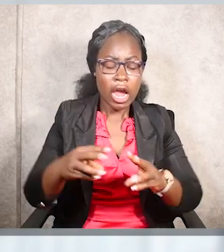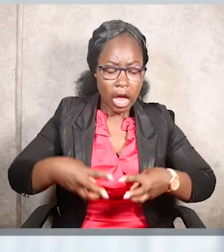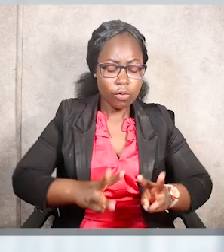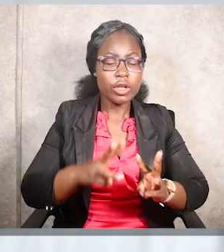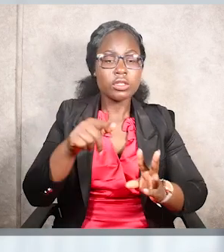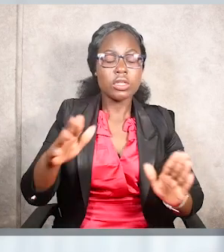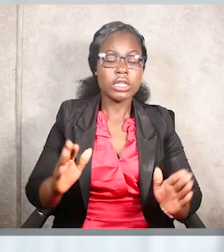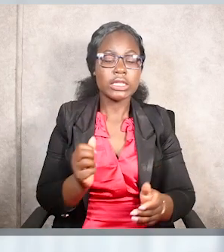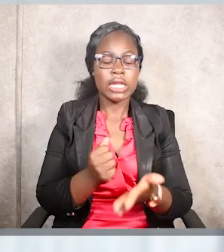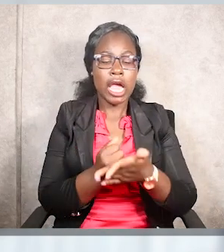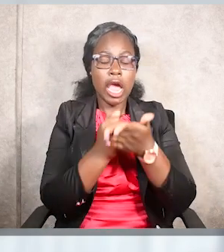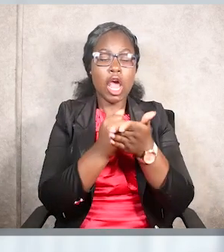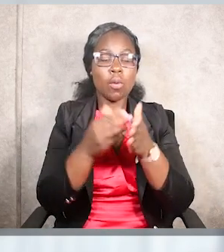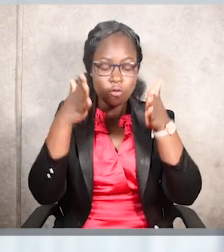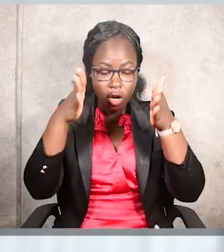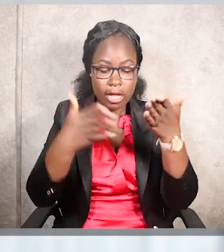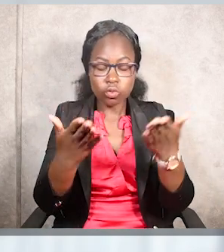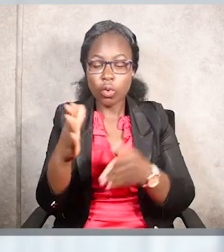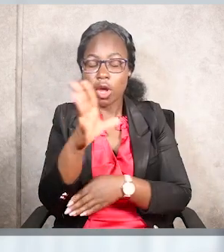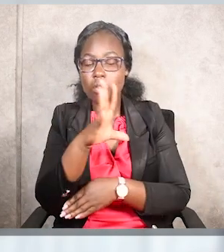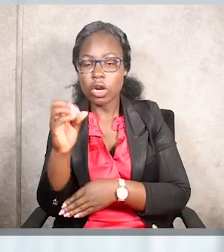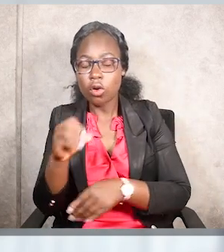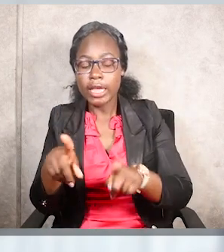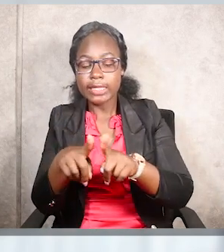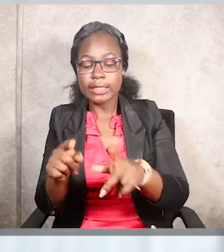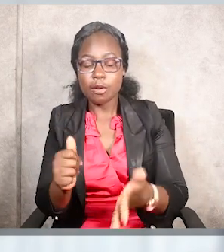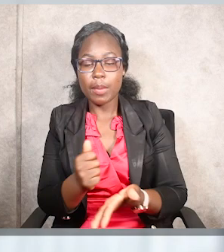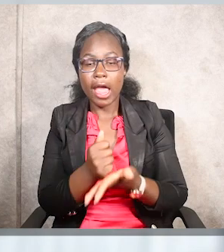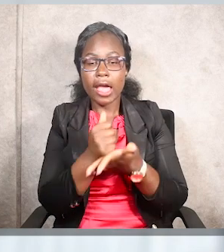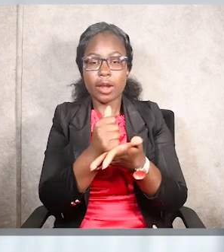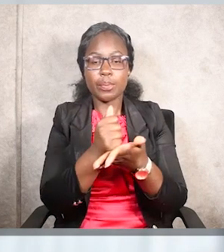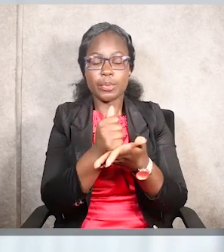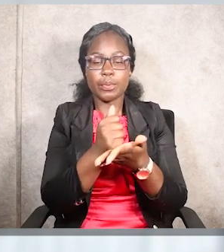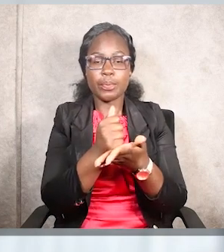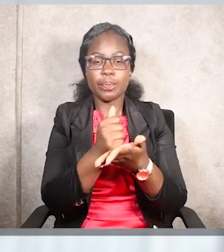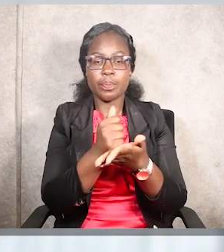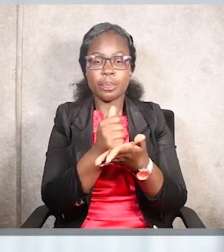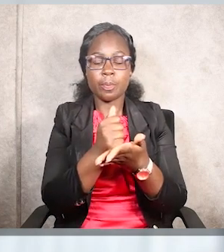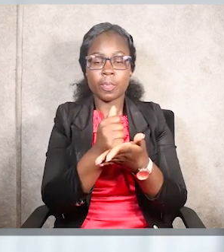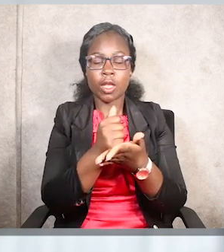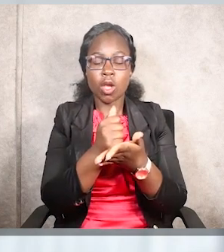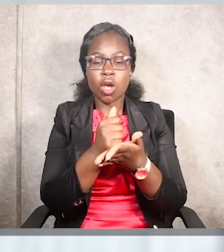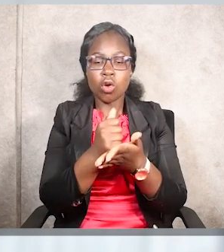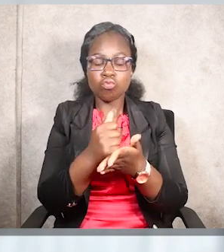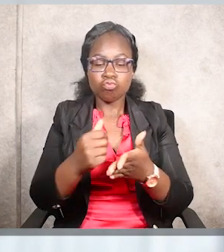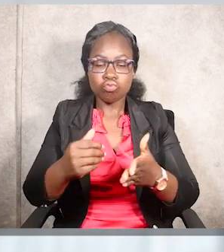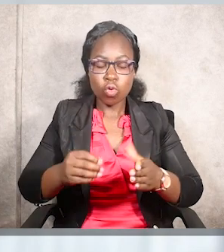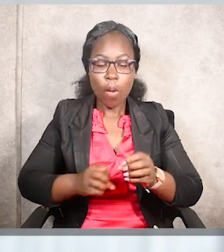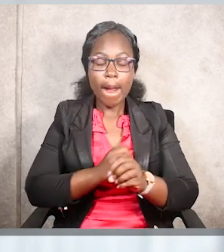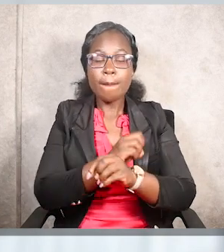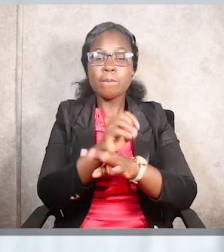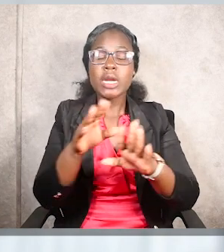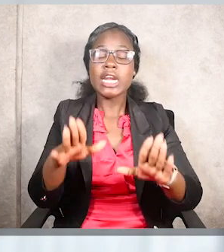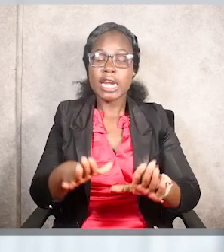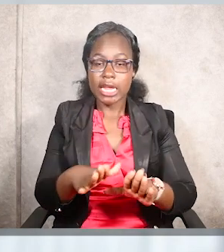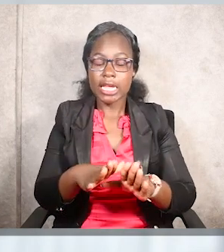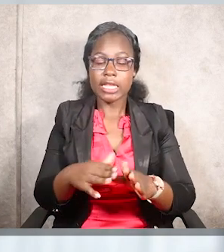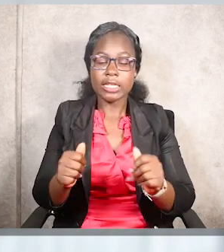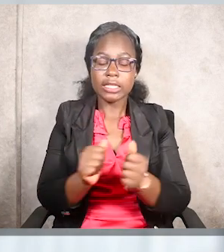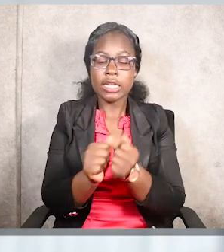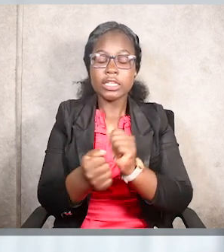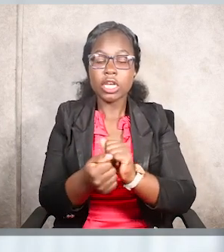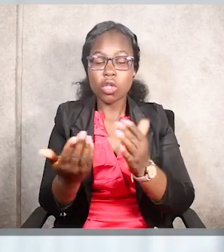you focus on where you're going to. It helps to embrace change and innovation that comes your way as